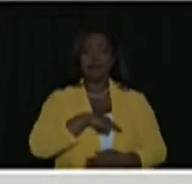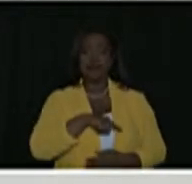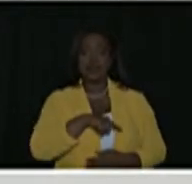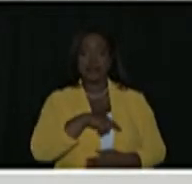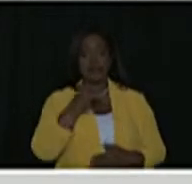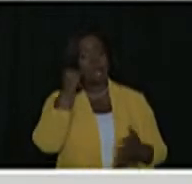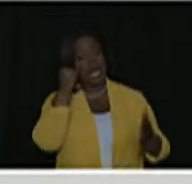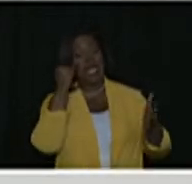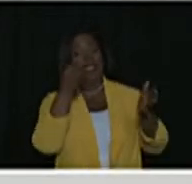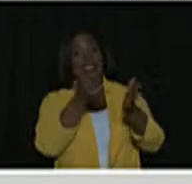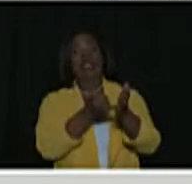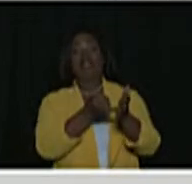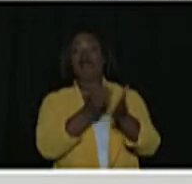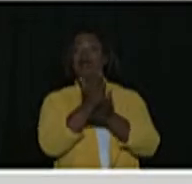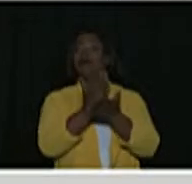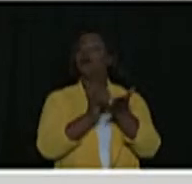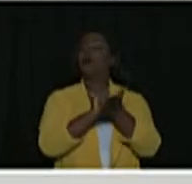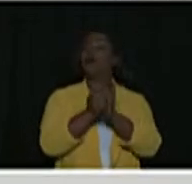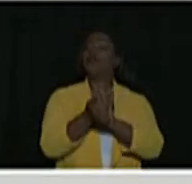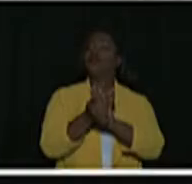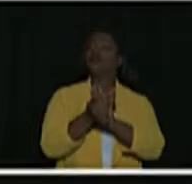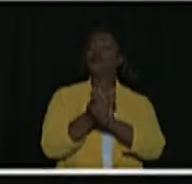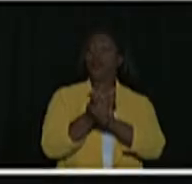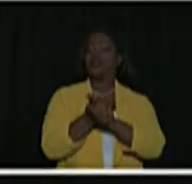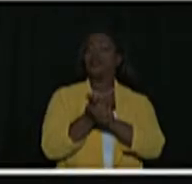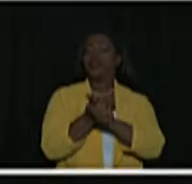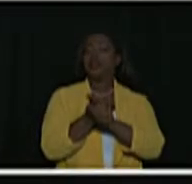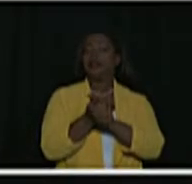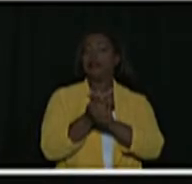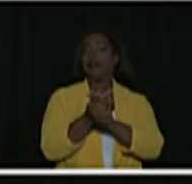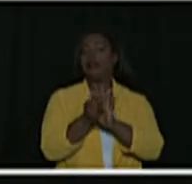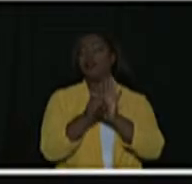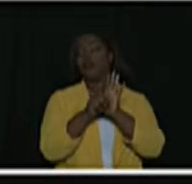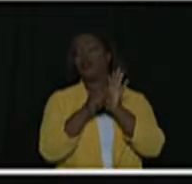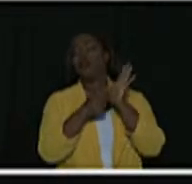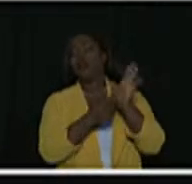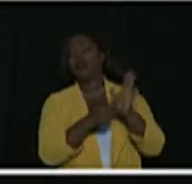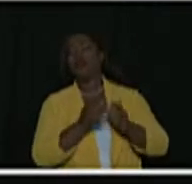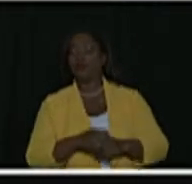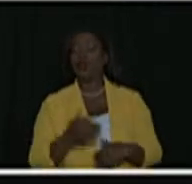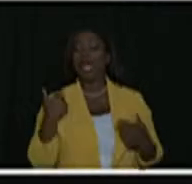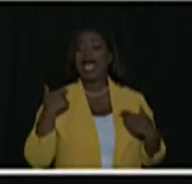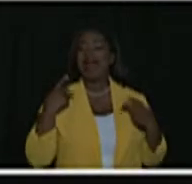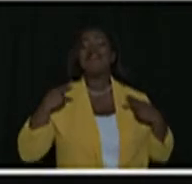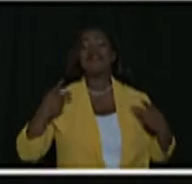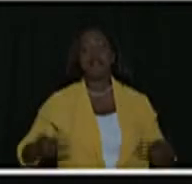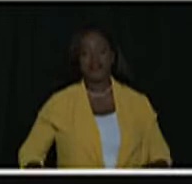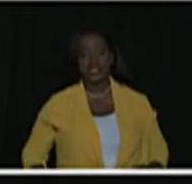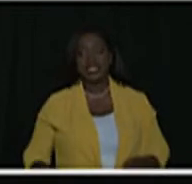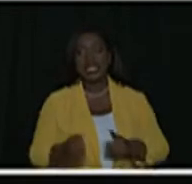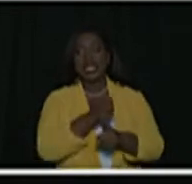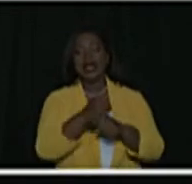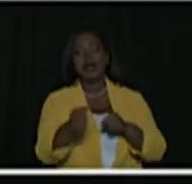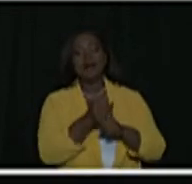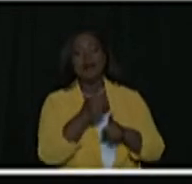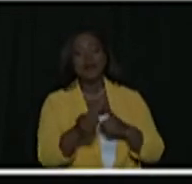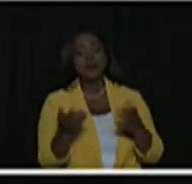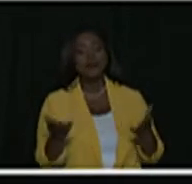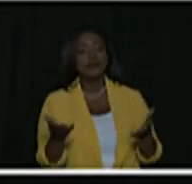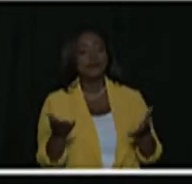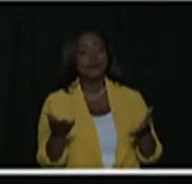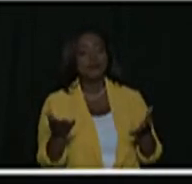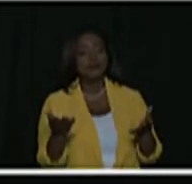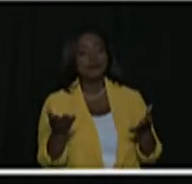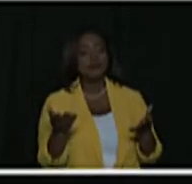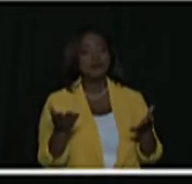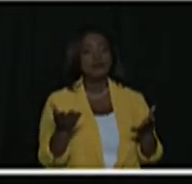some of those signs of a child being abused? So we have physical abuse. This is where children are hit,